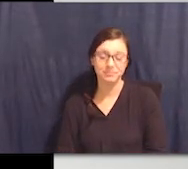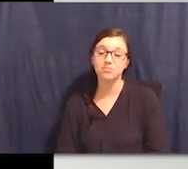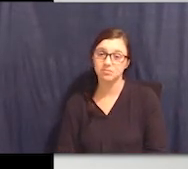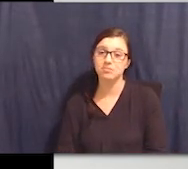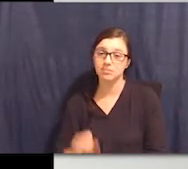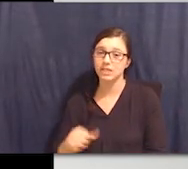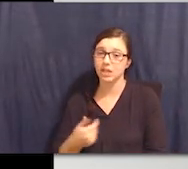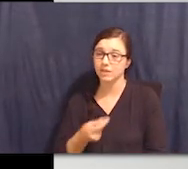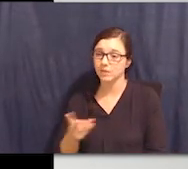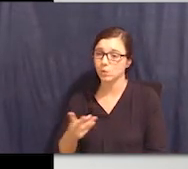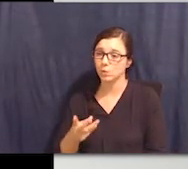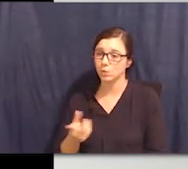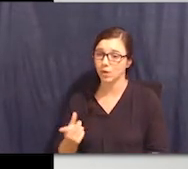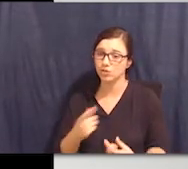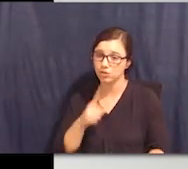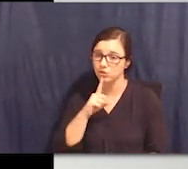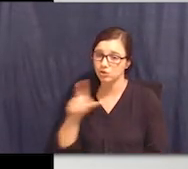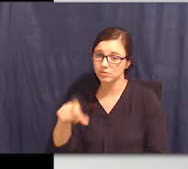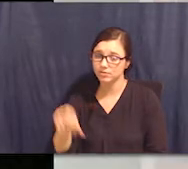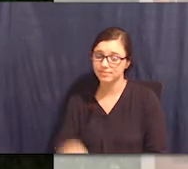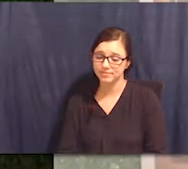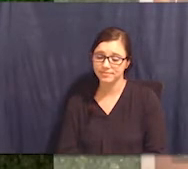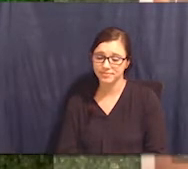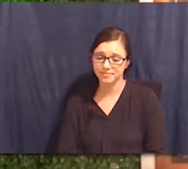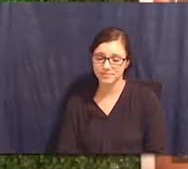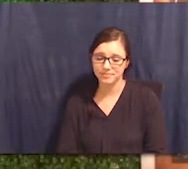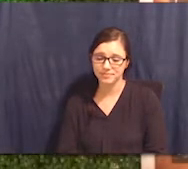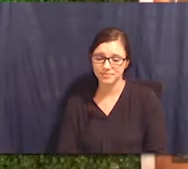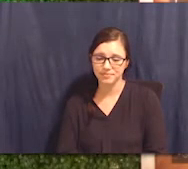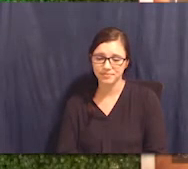I can take a few live questions, sure.